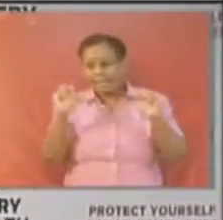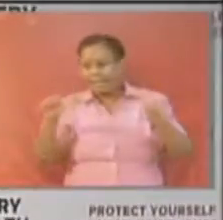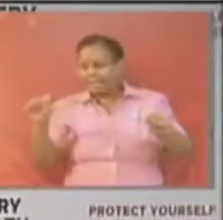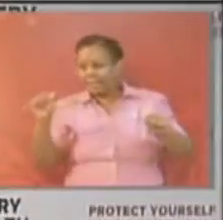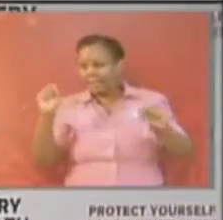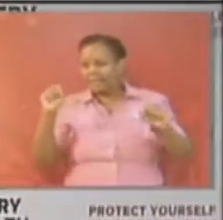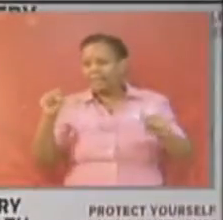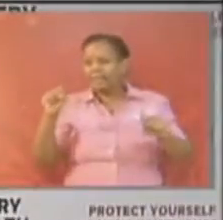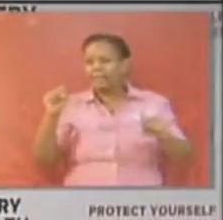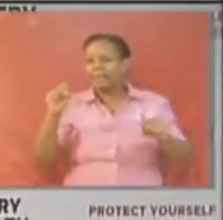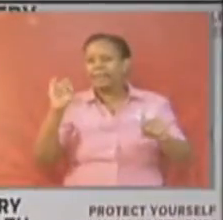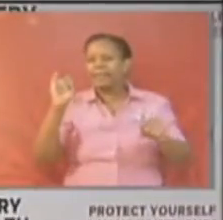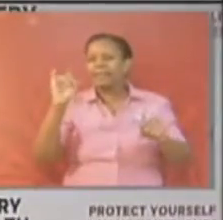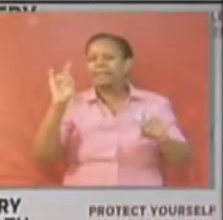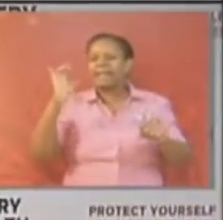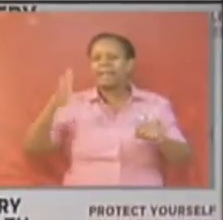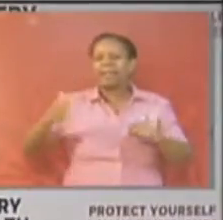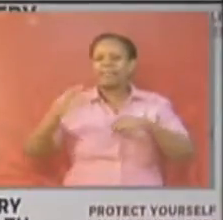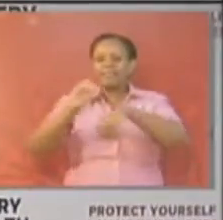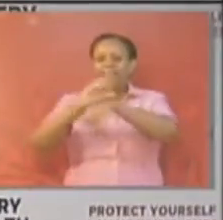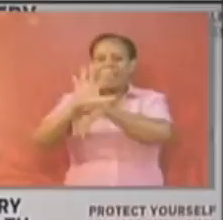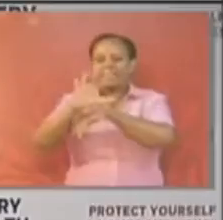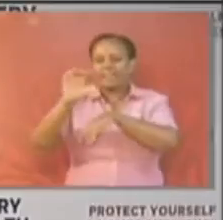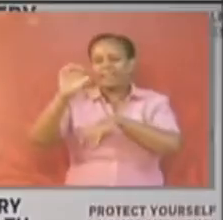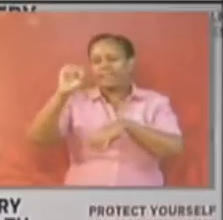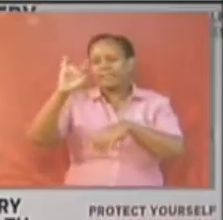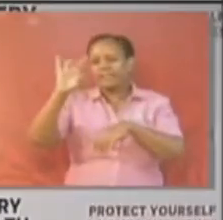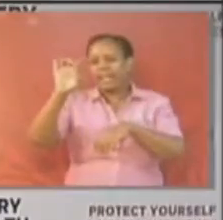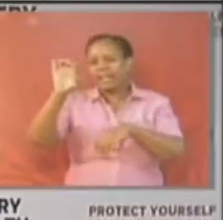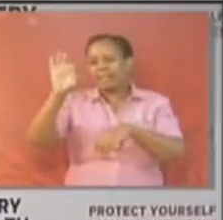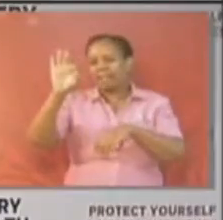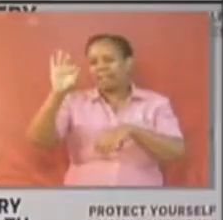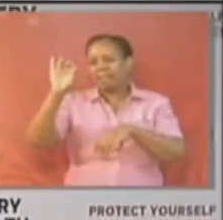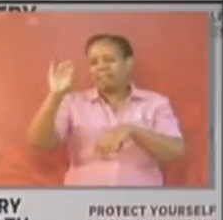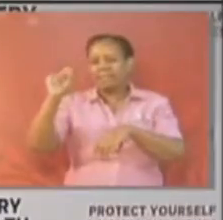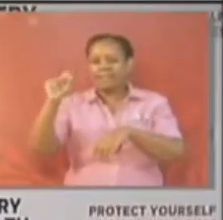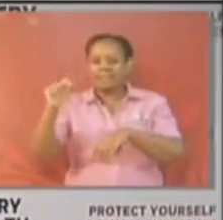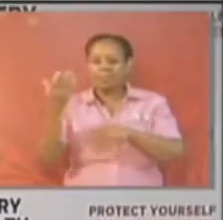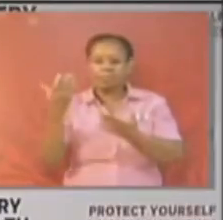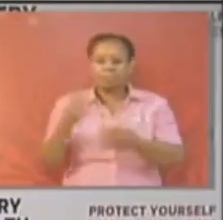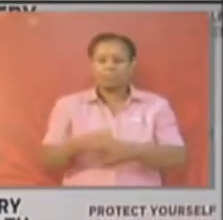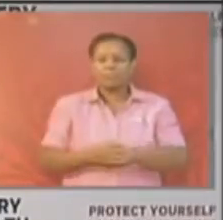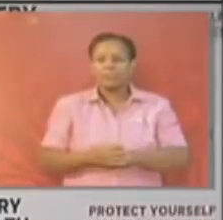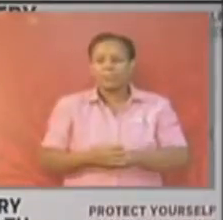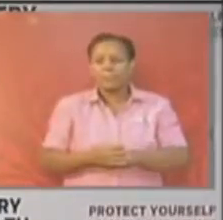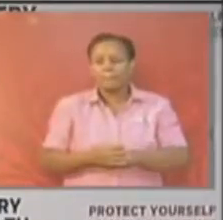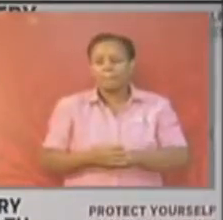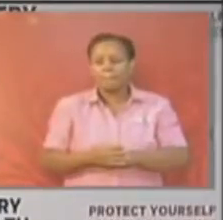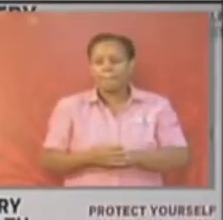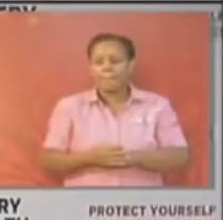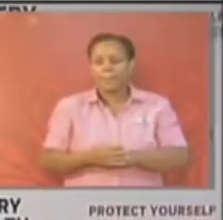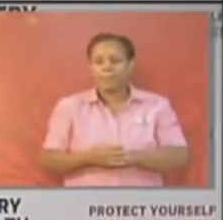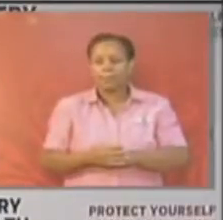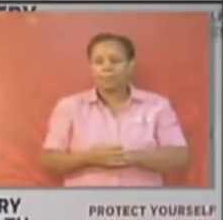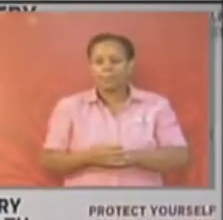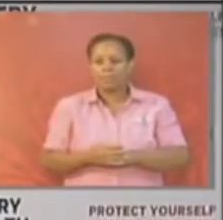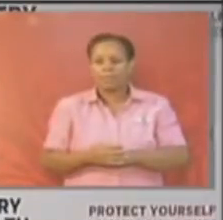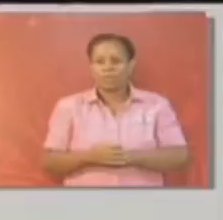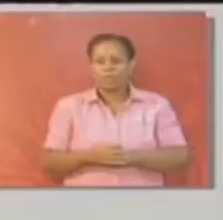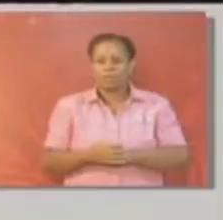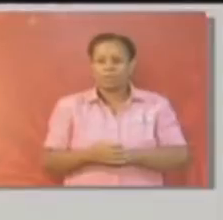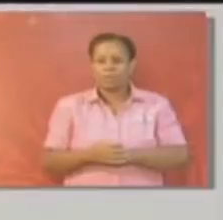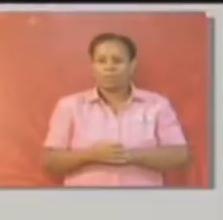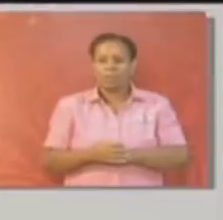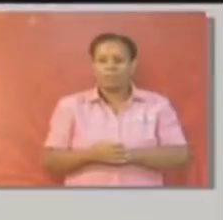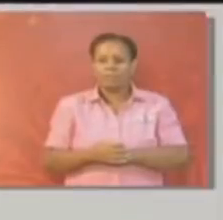the second question first on vaccines, and then the CMO will talk about his part. So, as I mentioned on Wednesday,